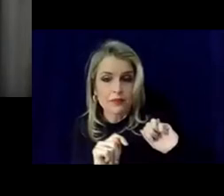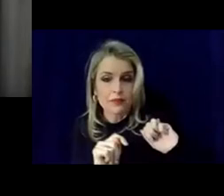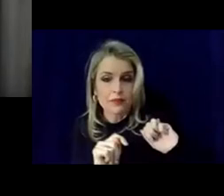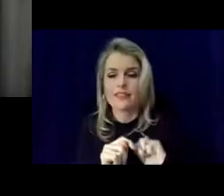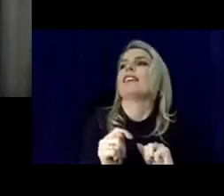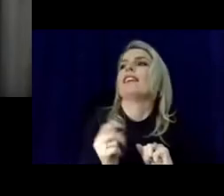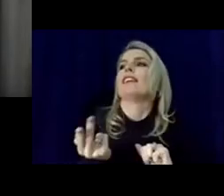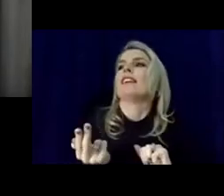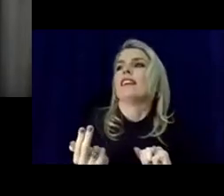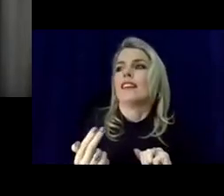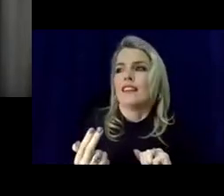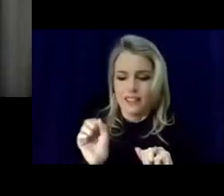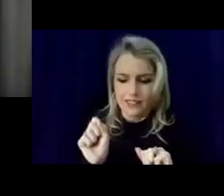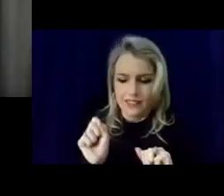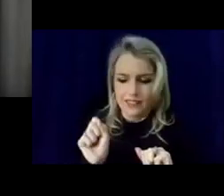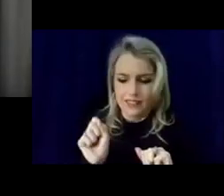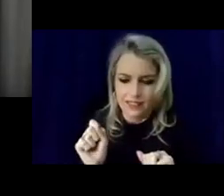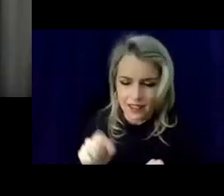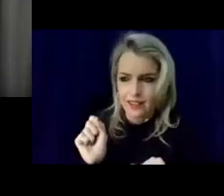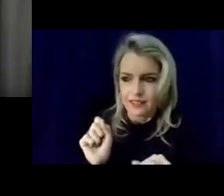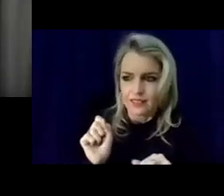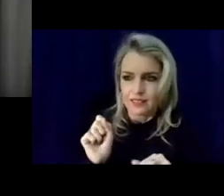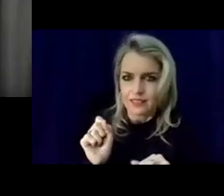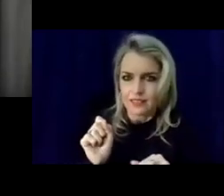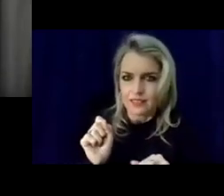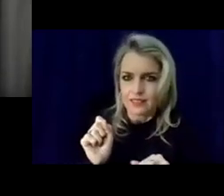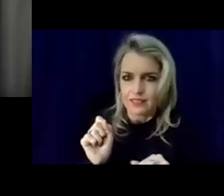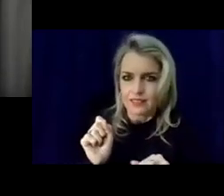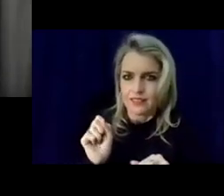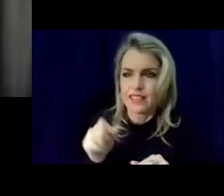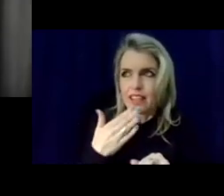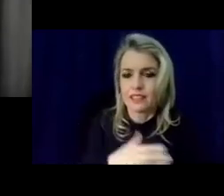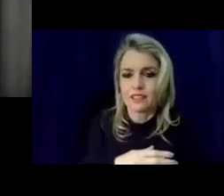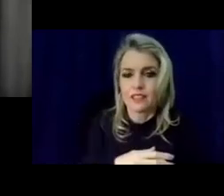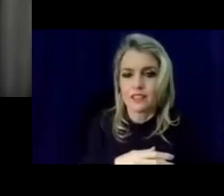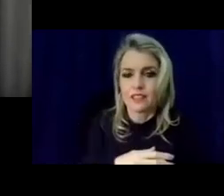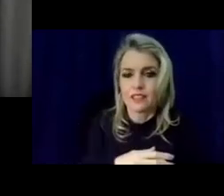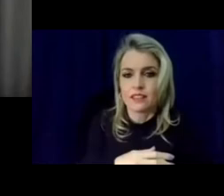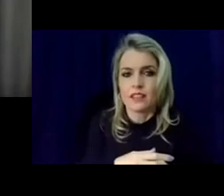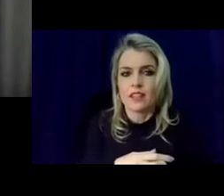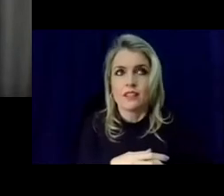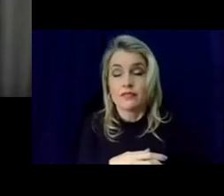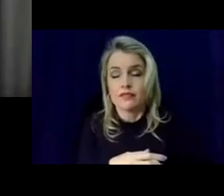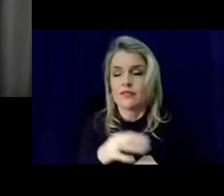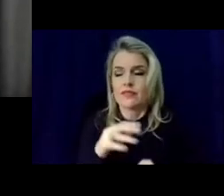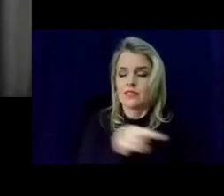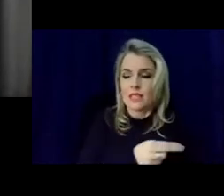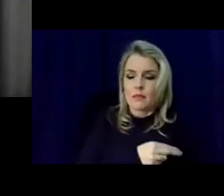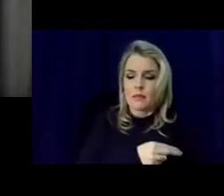Yeah. Yeah, thanks. She pulls the money out and flips through the bills, counting under her breath.